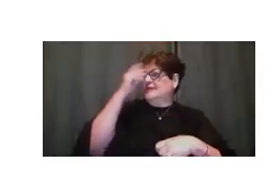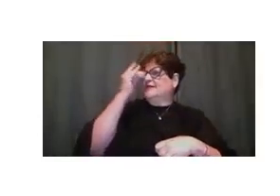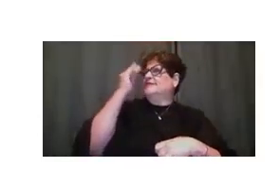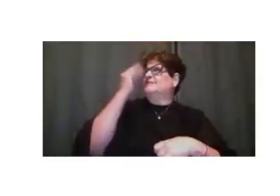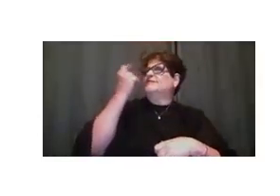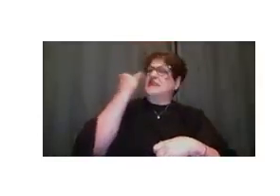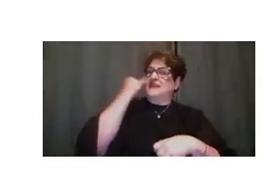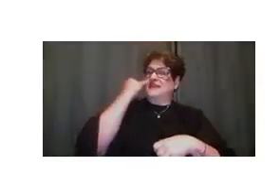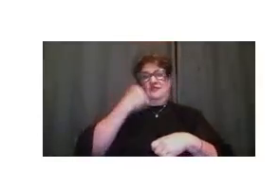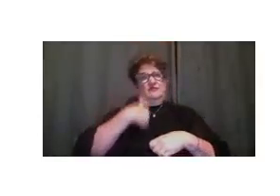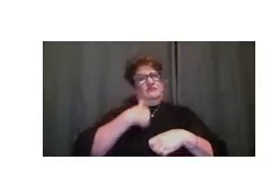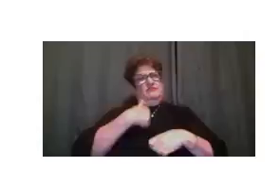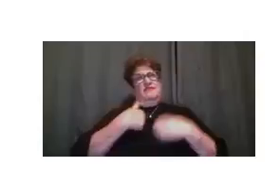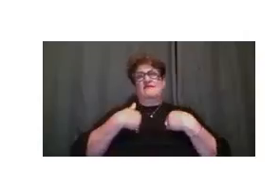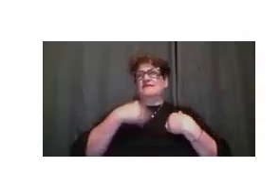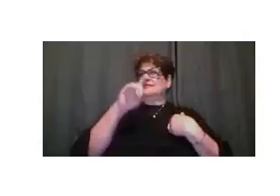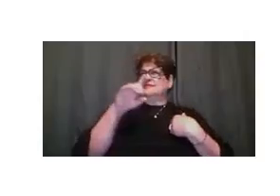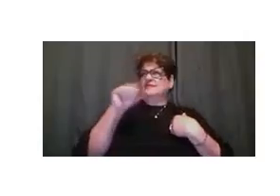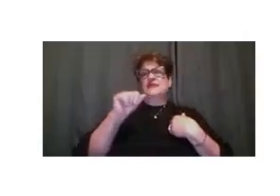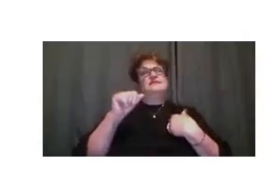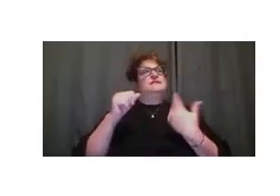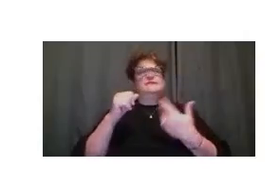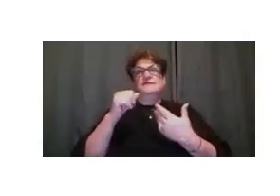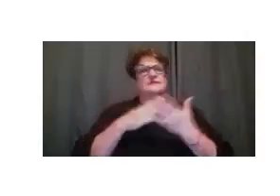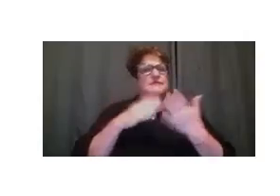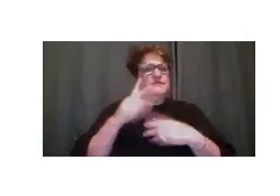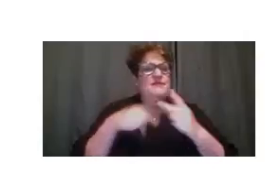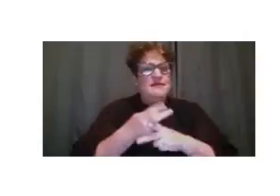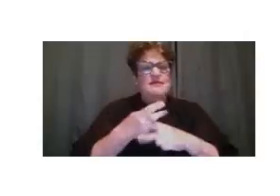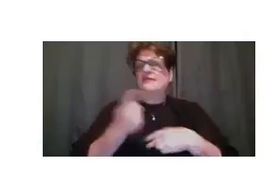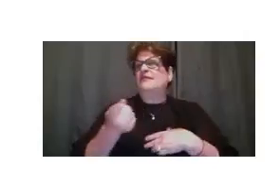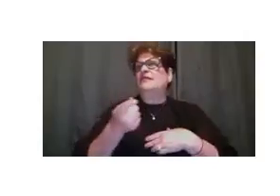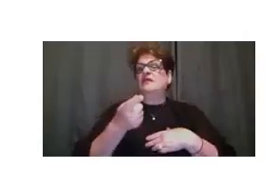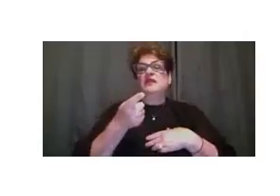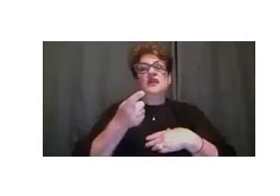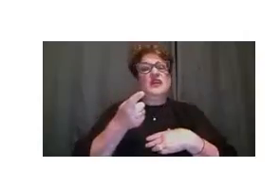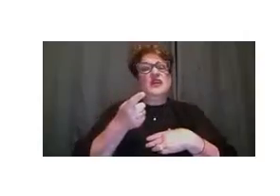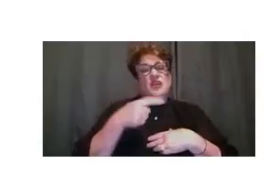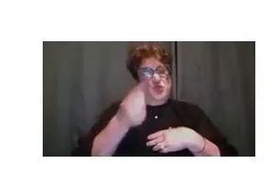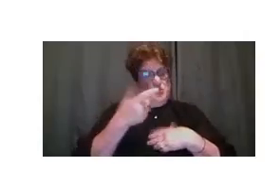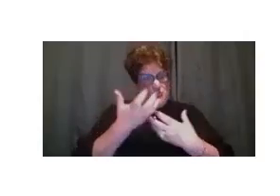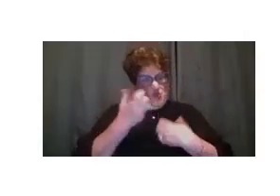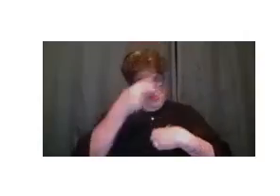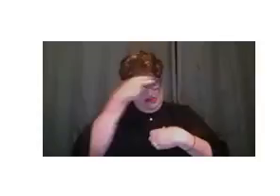a disability, would you want to be labeled